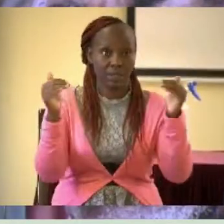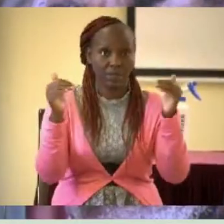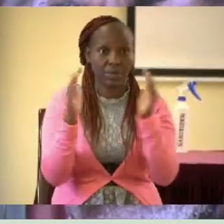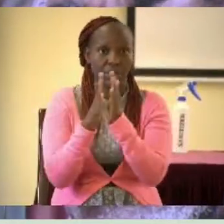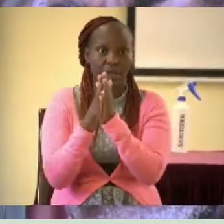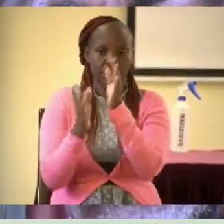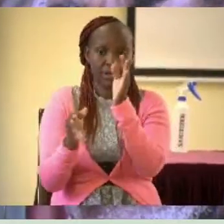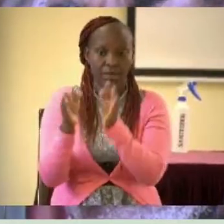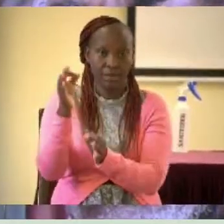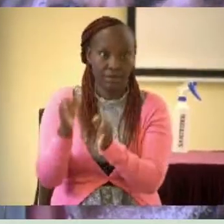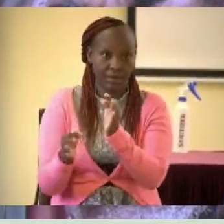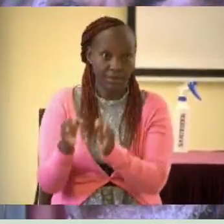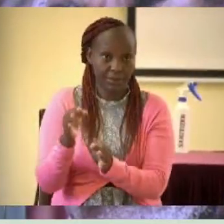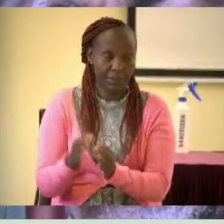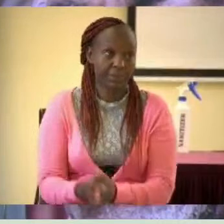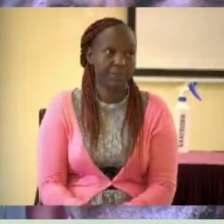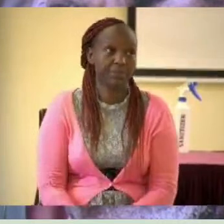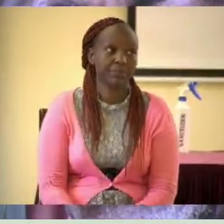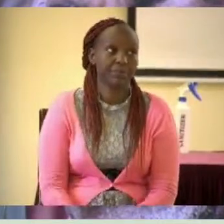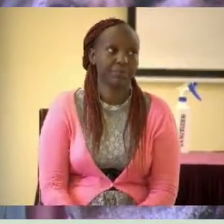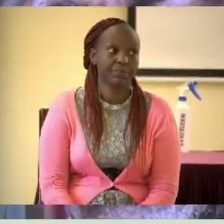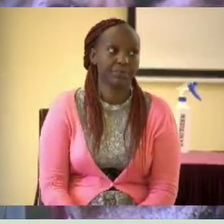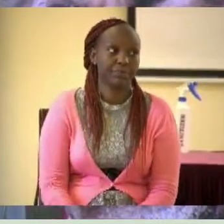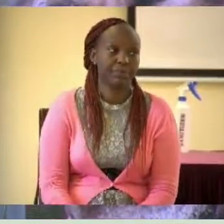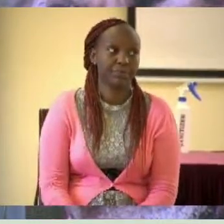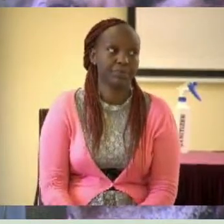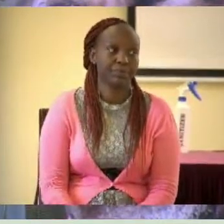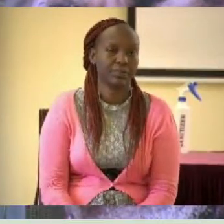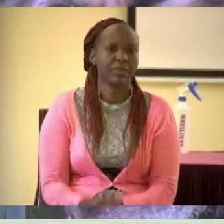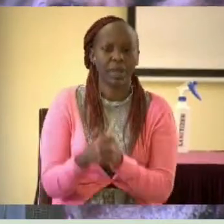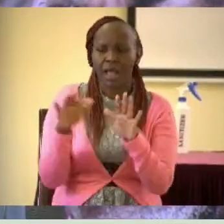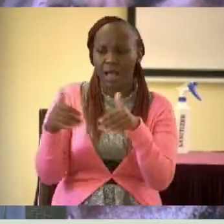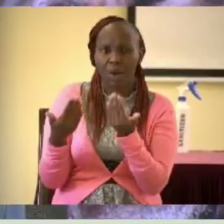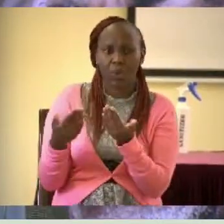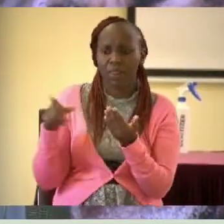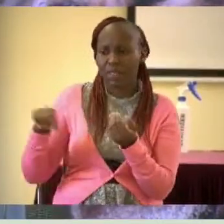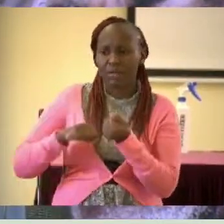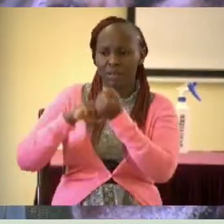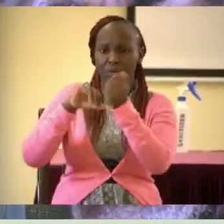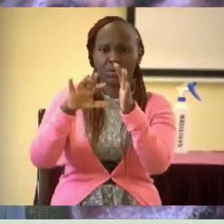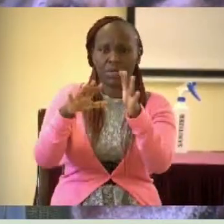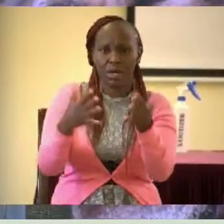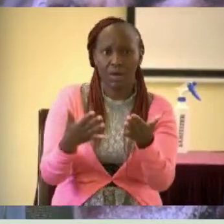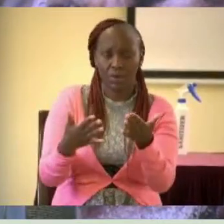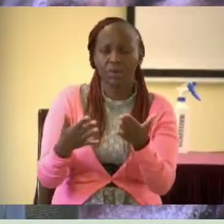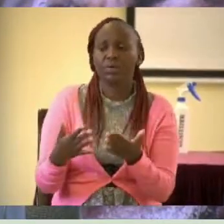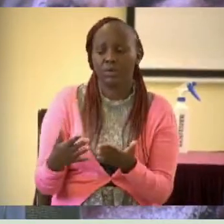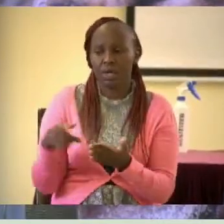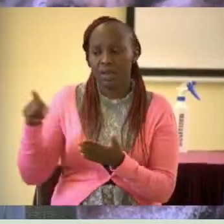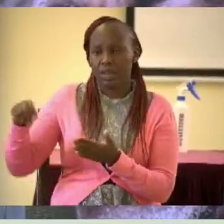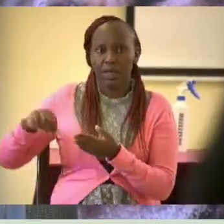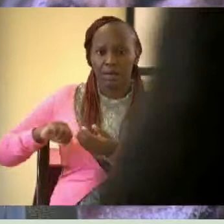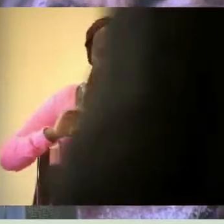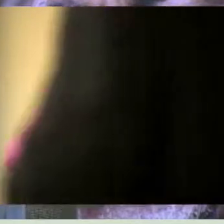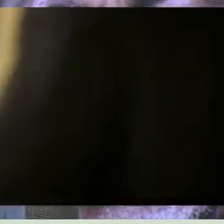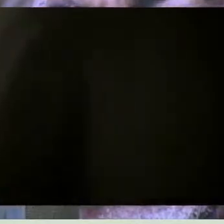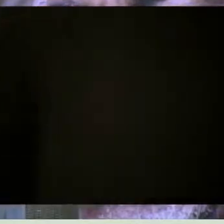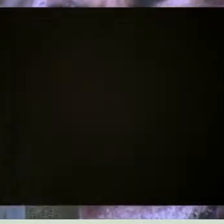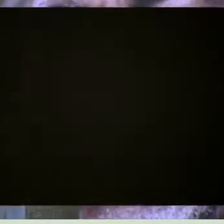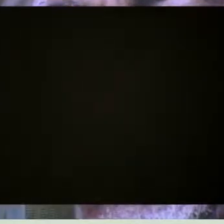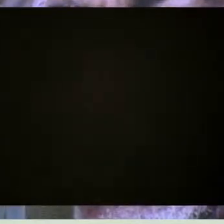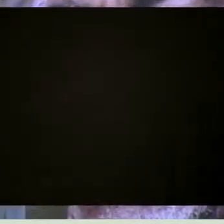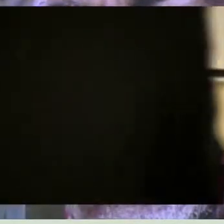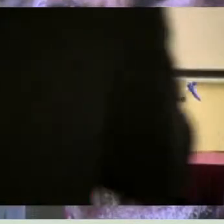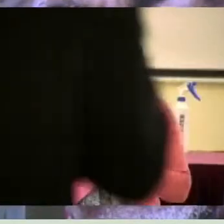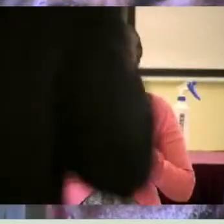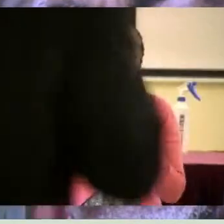just. Okay? And how did they do it? By supporting us financially,